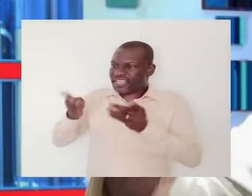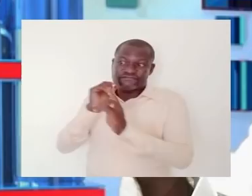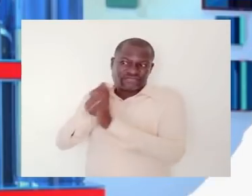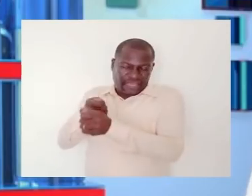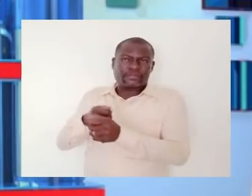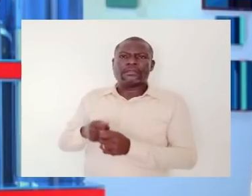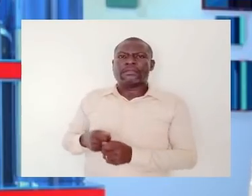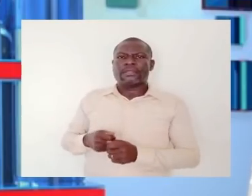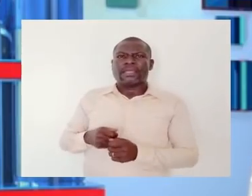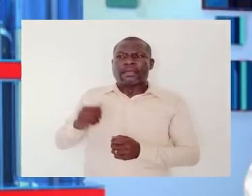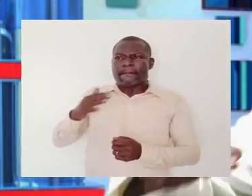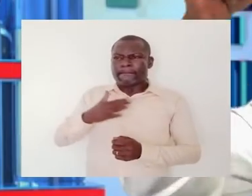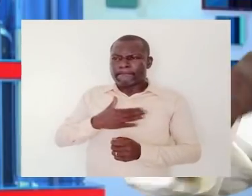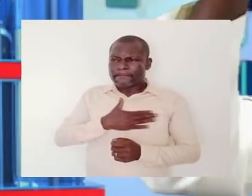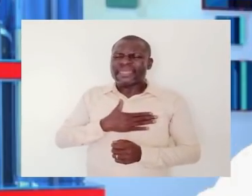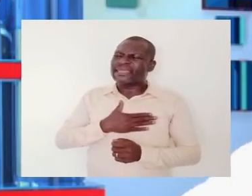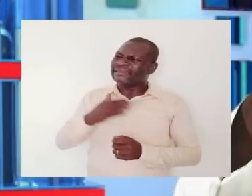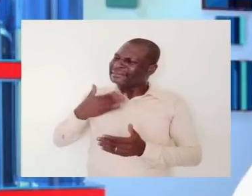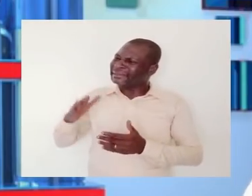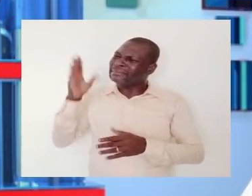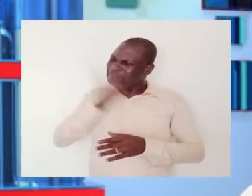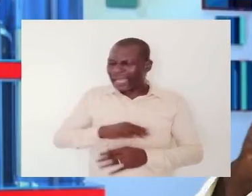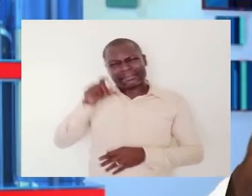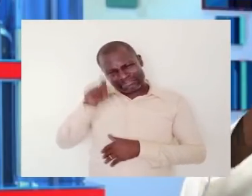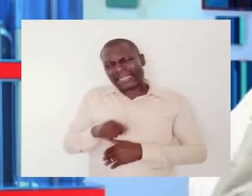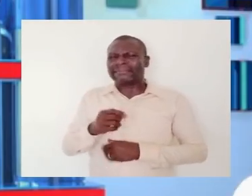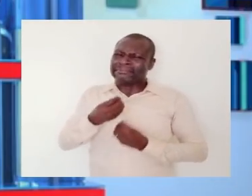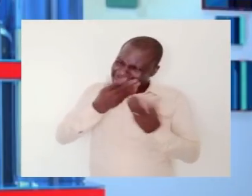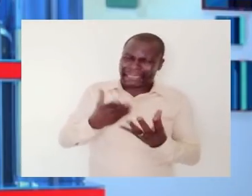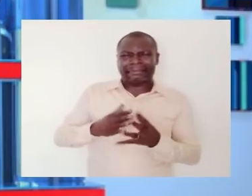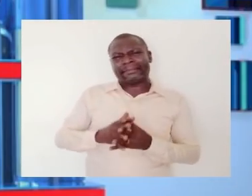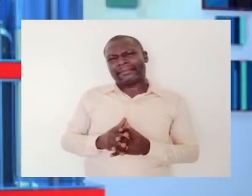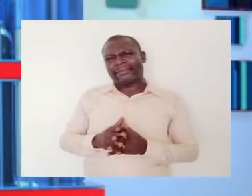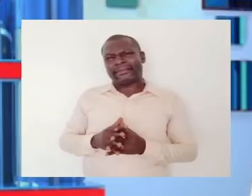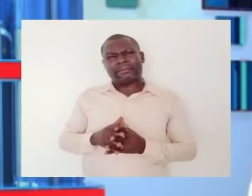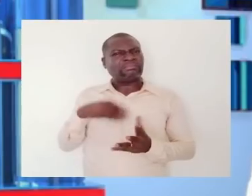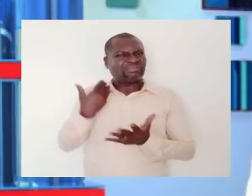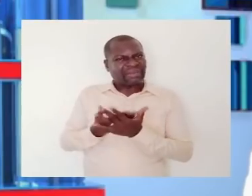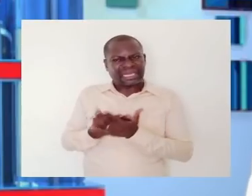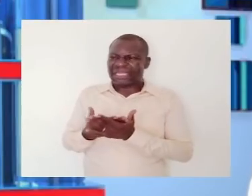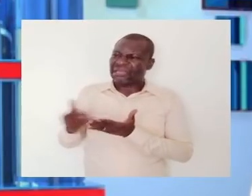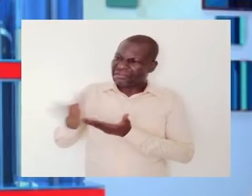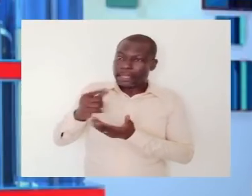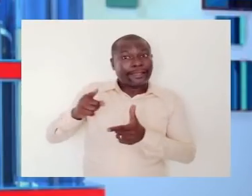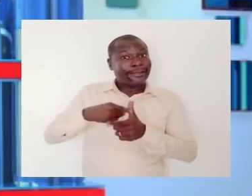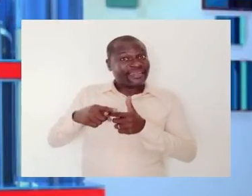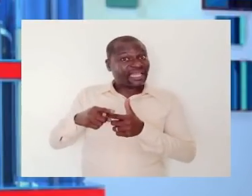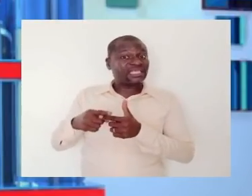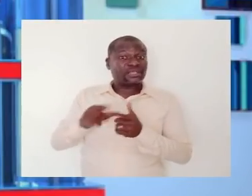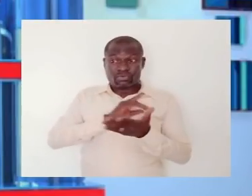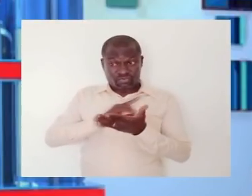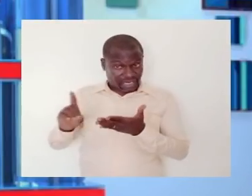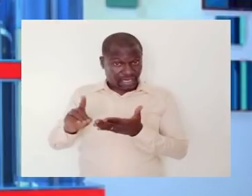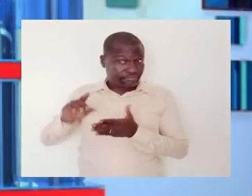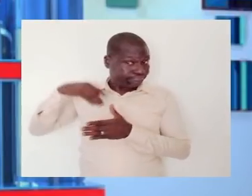adia ama second day prisons e se ni ma nkoye wo ma ni mu a etwa se etumi kan odofo a wuti me sika ni bere next week